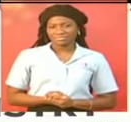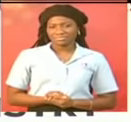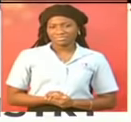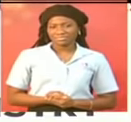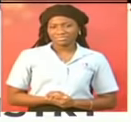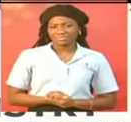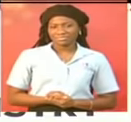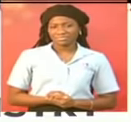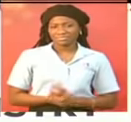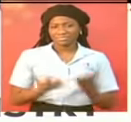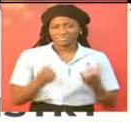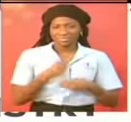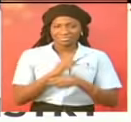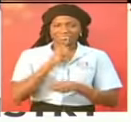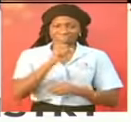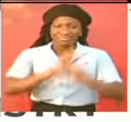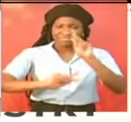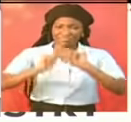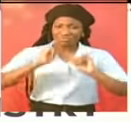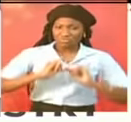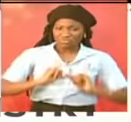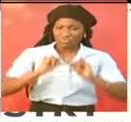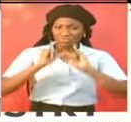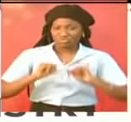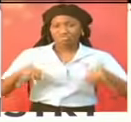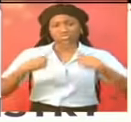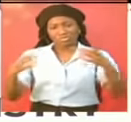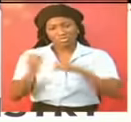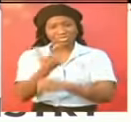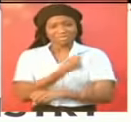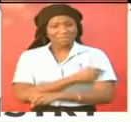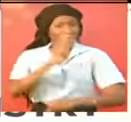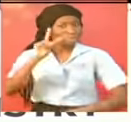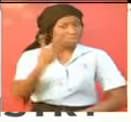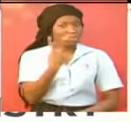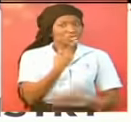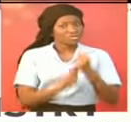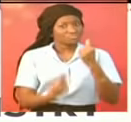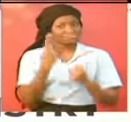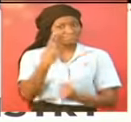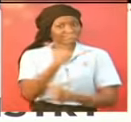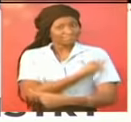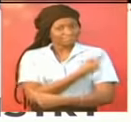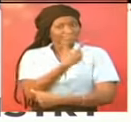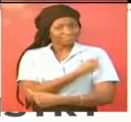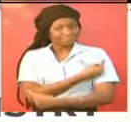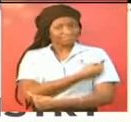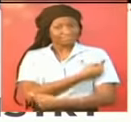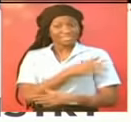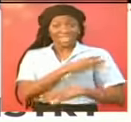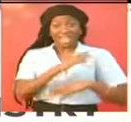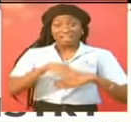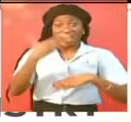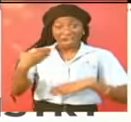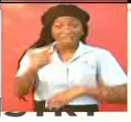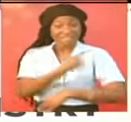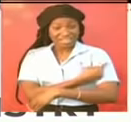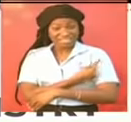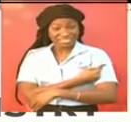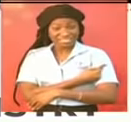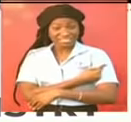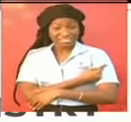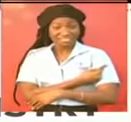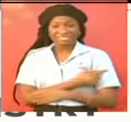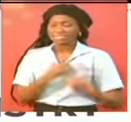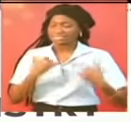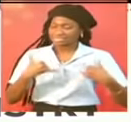So we want to ensure that people continue to vaccinate, continue to go for both of their shots, and also, even after you're vaccinated, we do want to continue to